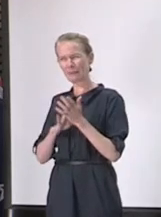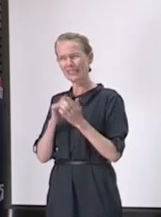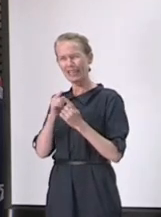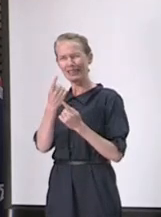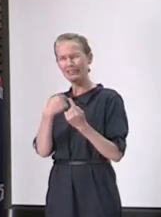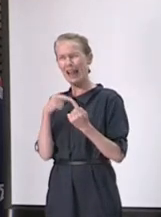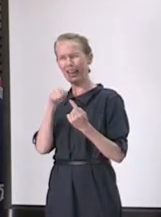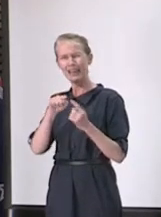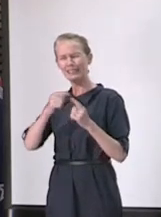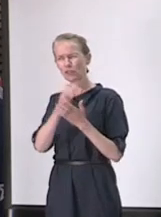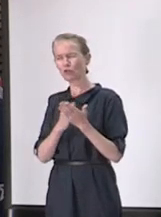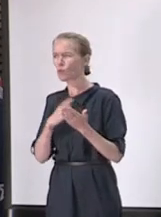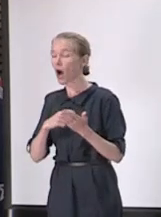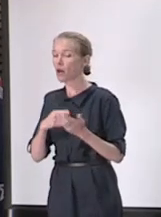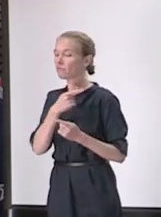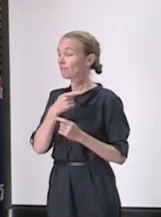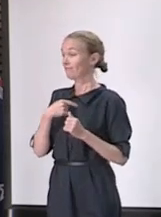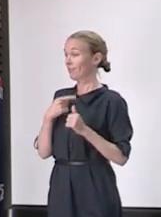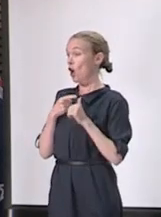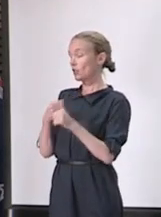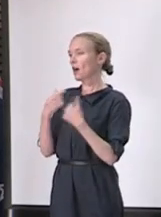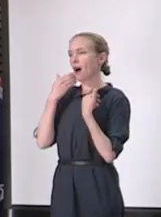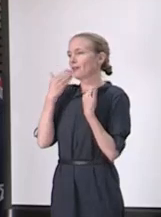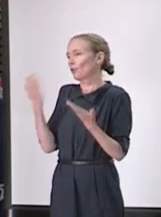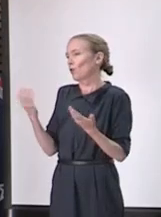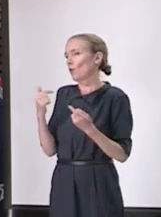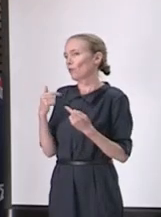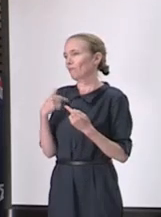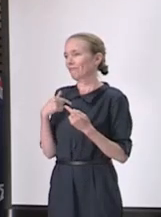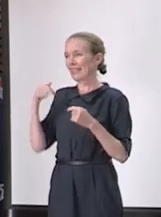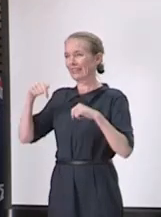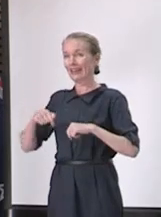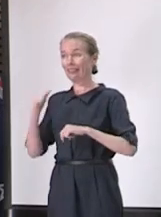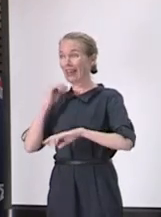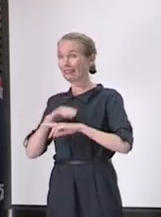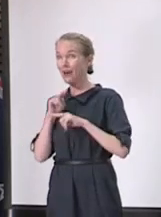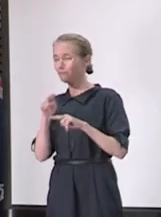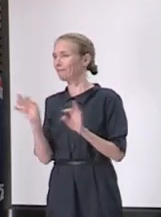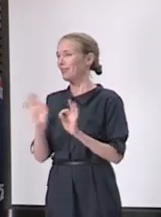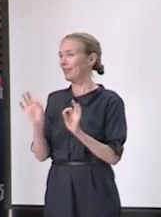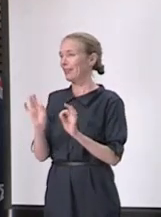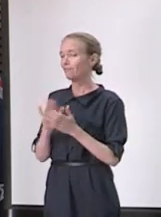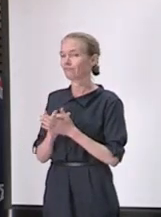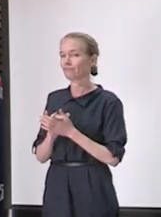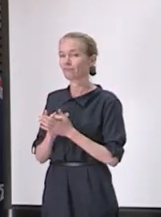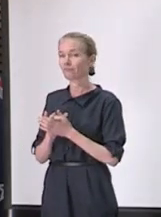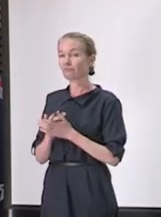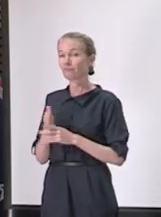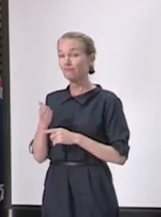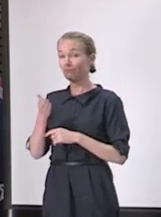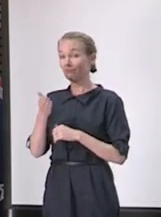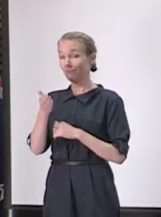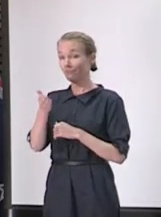or didn't say on those guidelines. Trevor? The Health Minister said there are two people in hospital with COVID-19. However, we know for a fact that